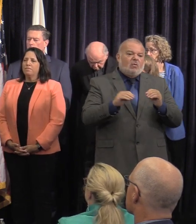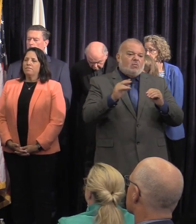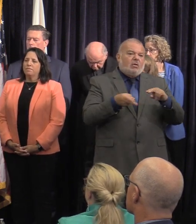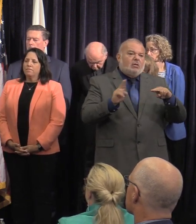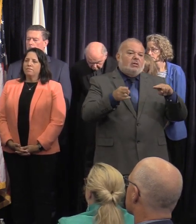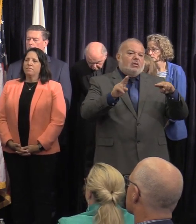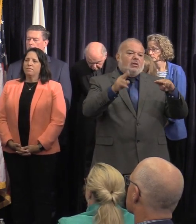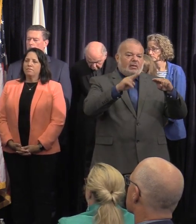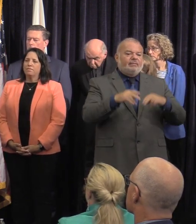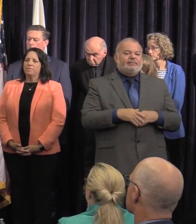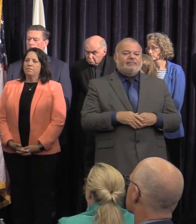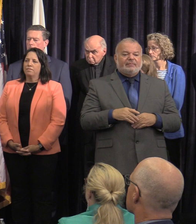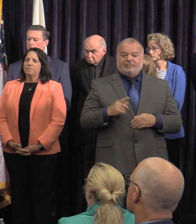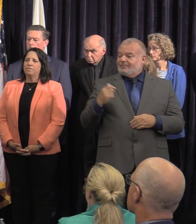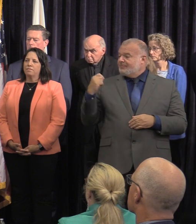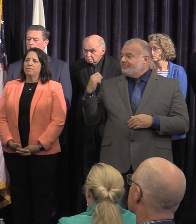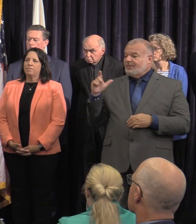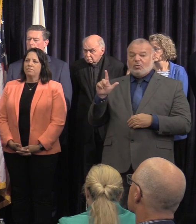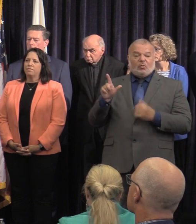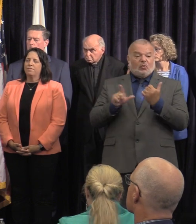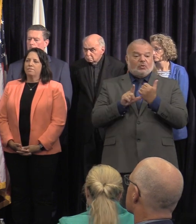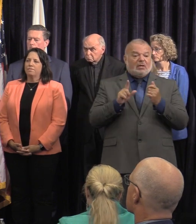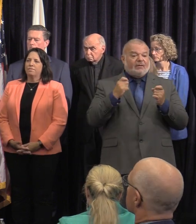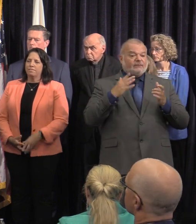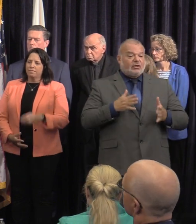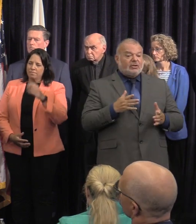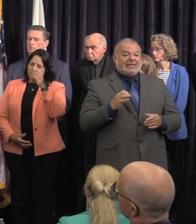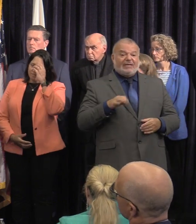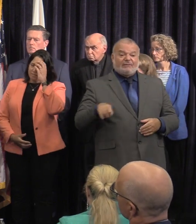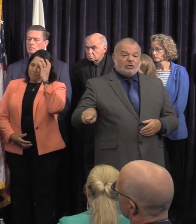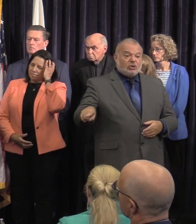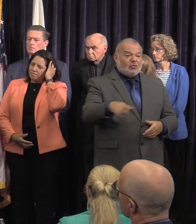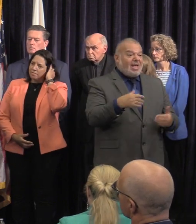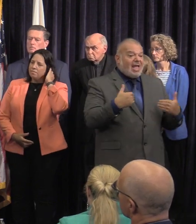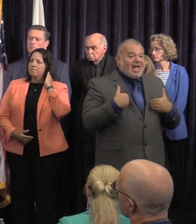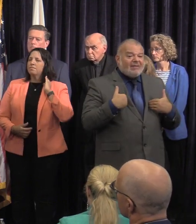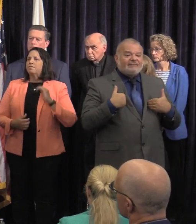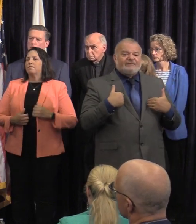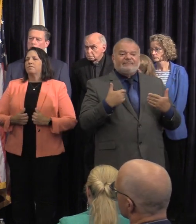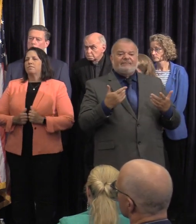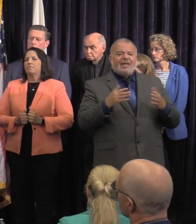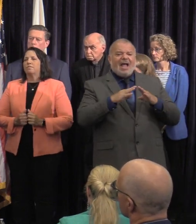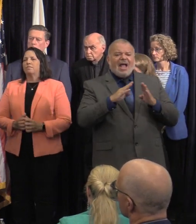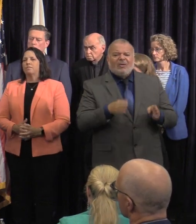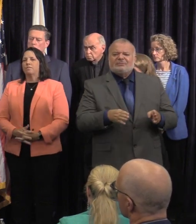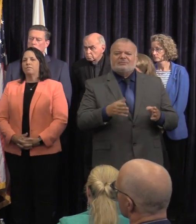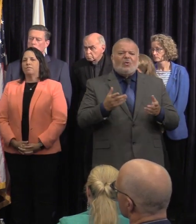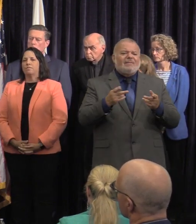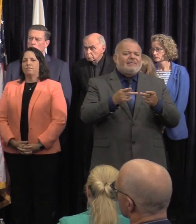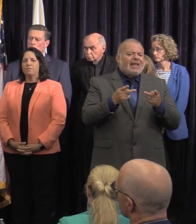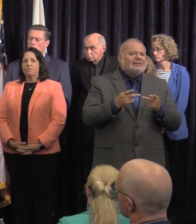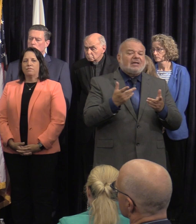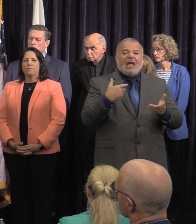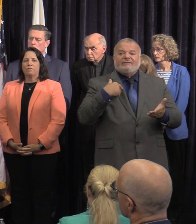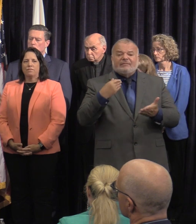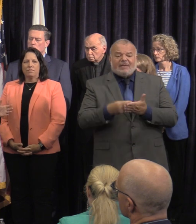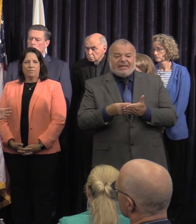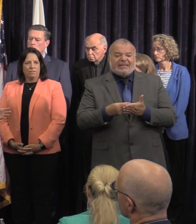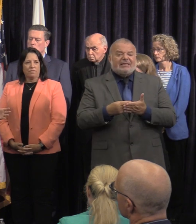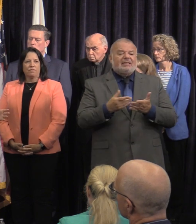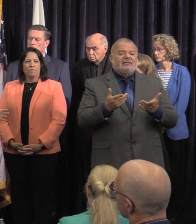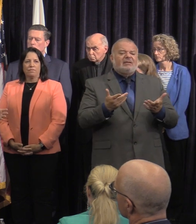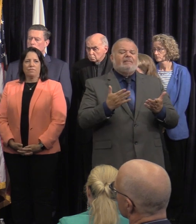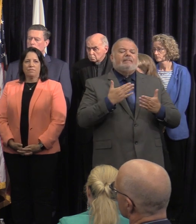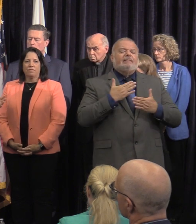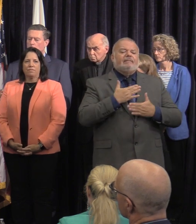Governor outlined the various ways that people, organizations, businesses, philanthropy can get involved. There is something